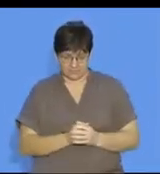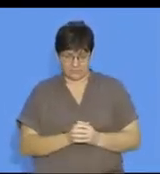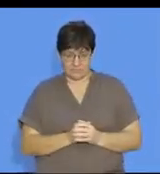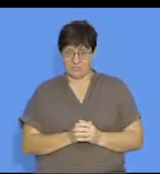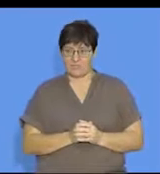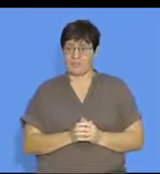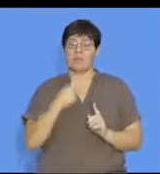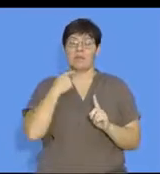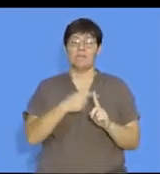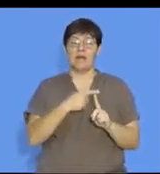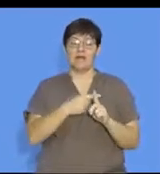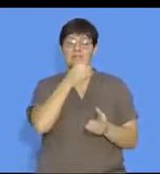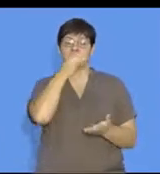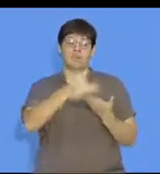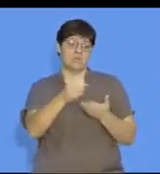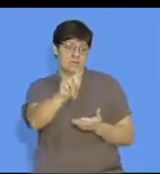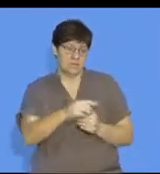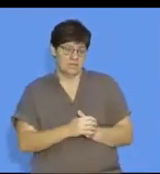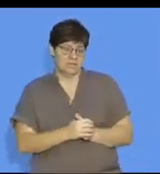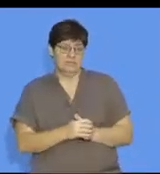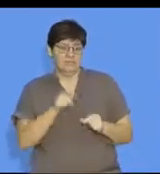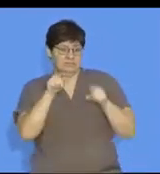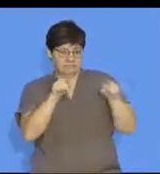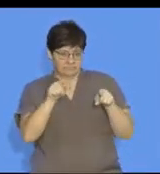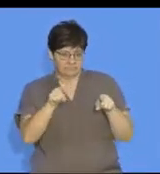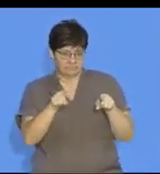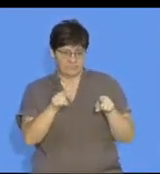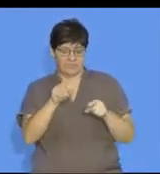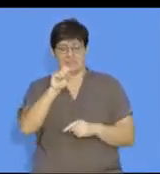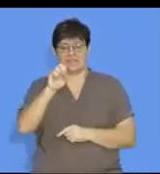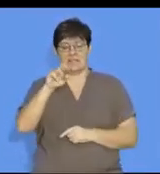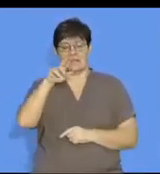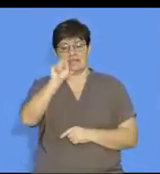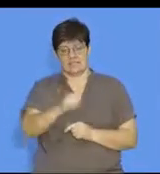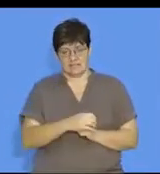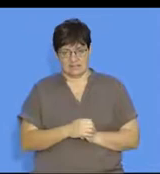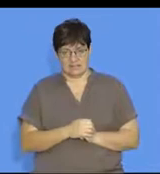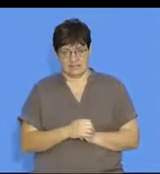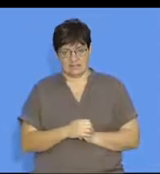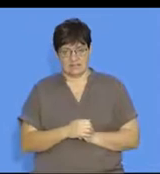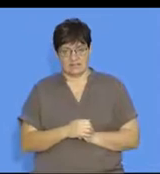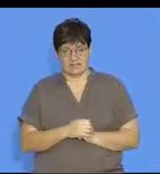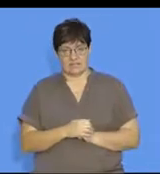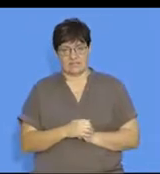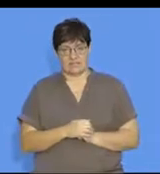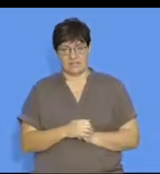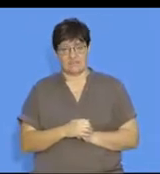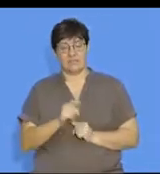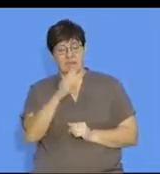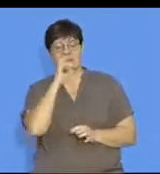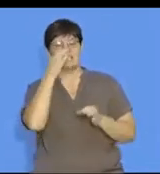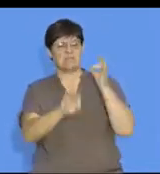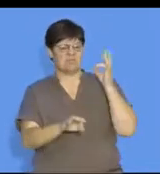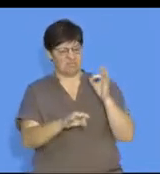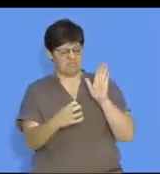the plus suggests that these two are actually in series, right? So in the context of this simple